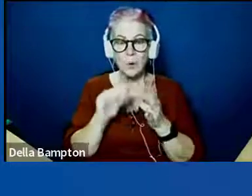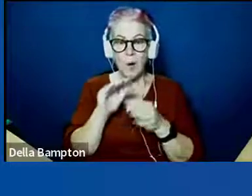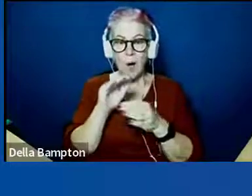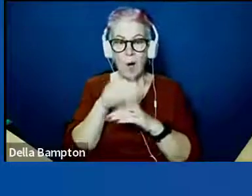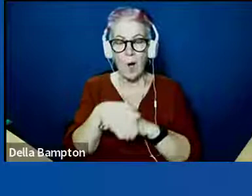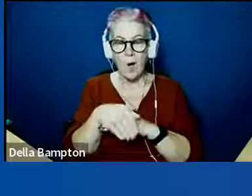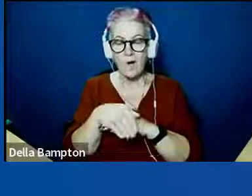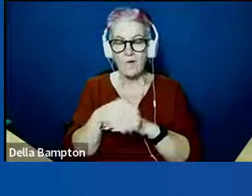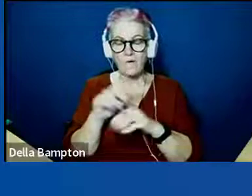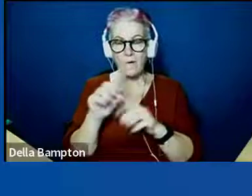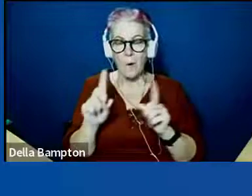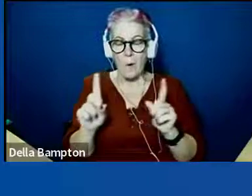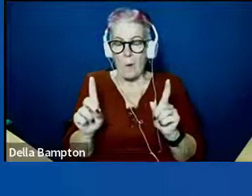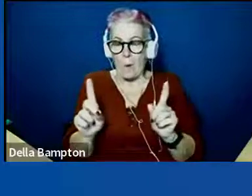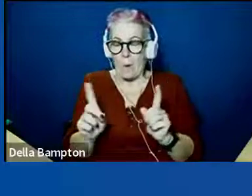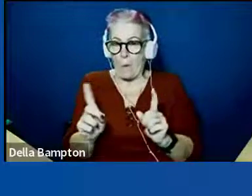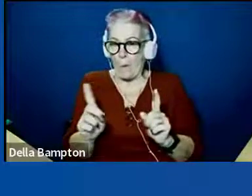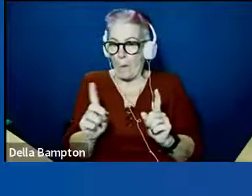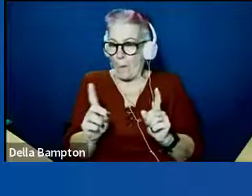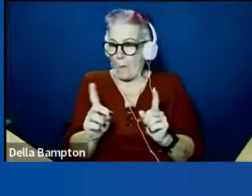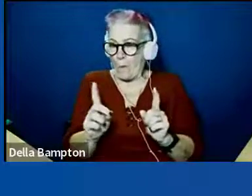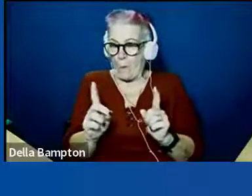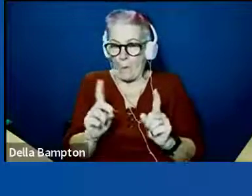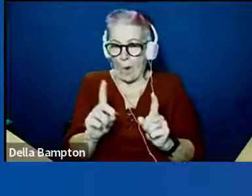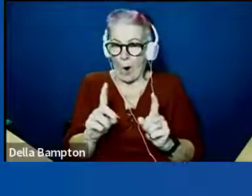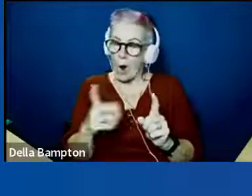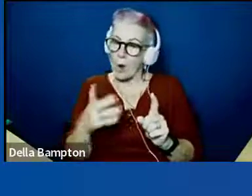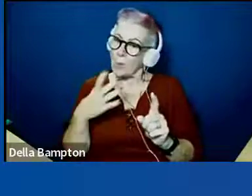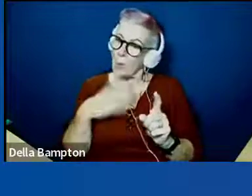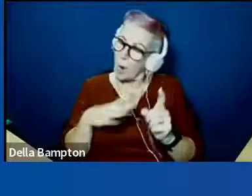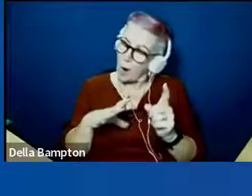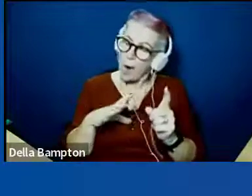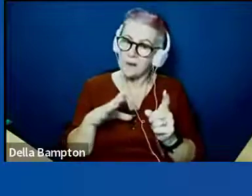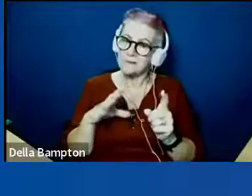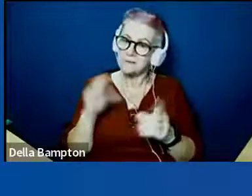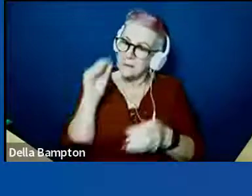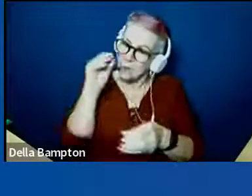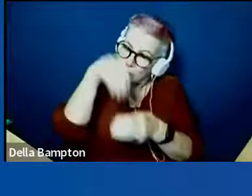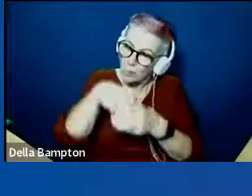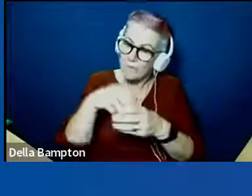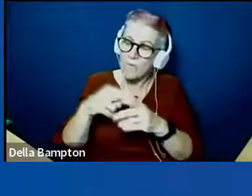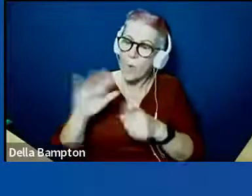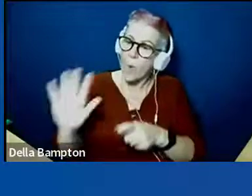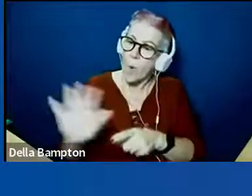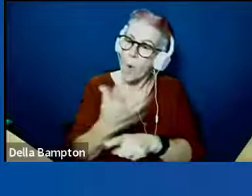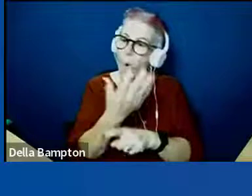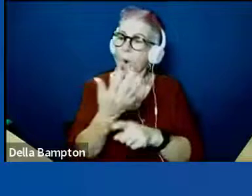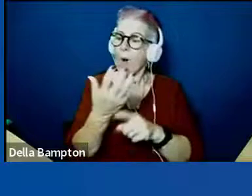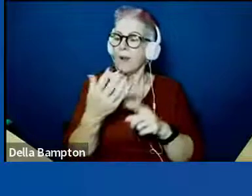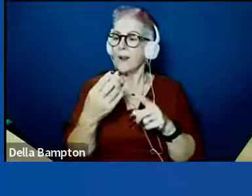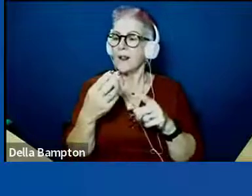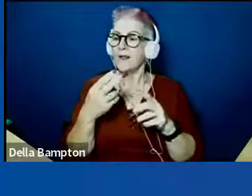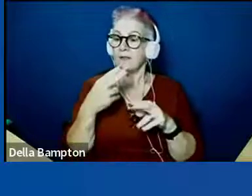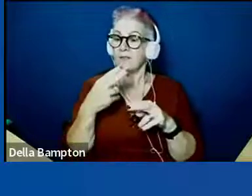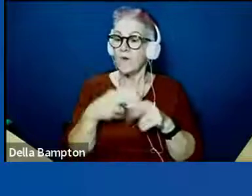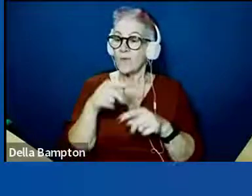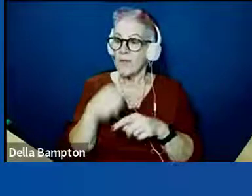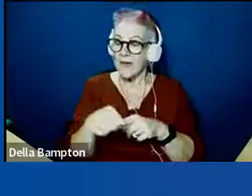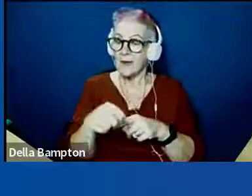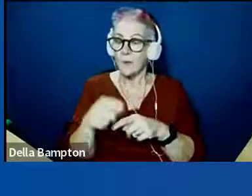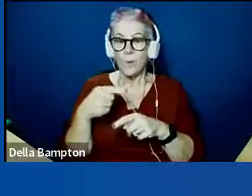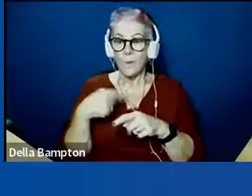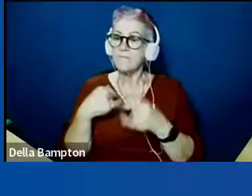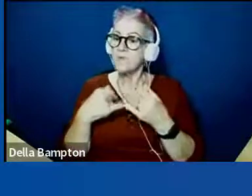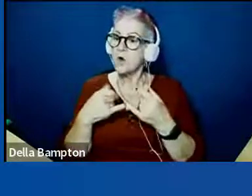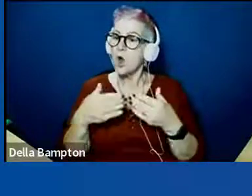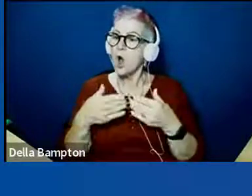that, you know, that we wanted to make it inclusive for everybody, and those types of things. We're really open to